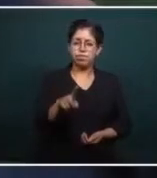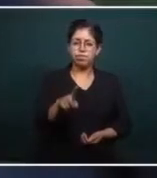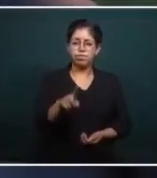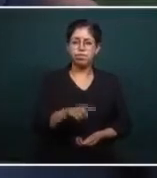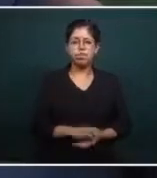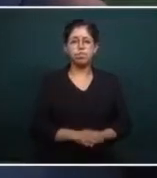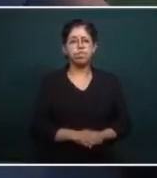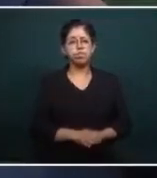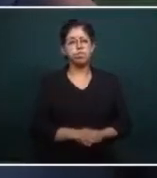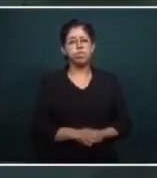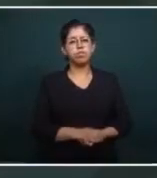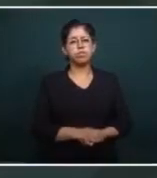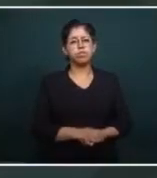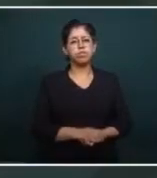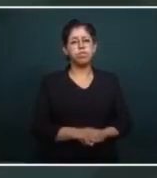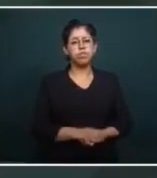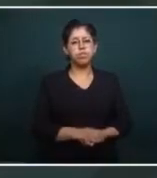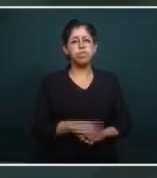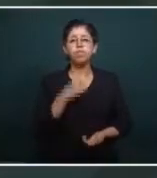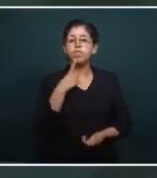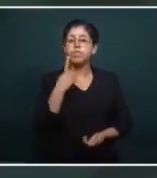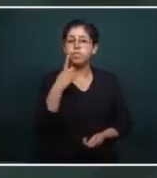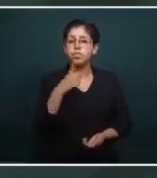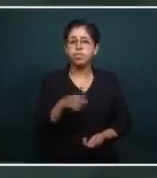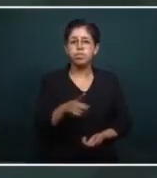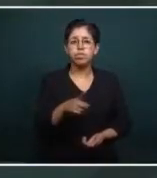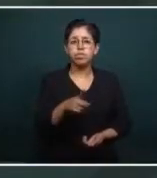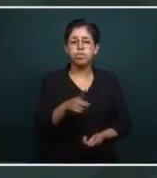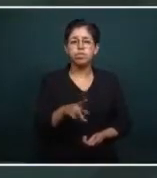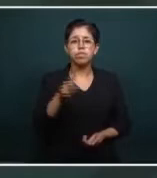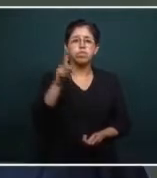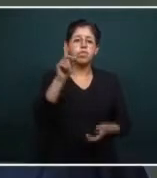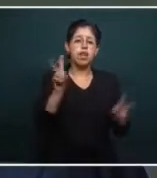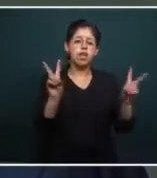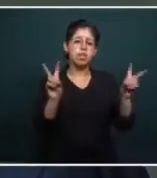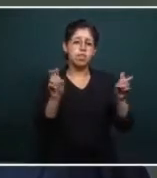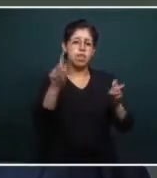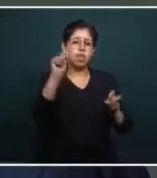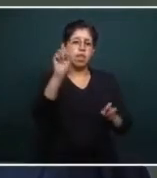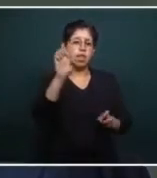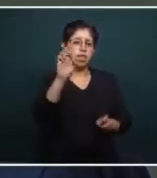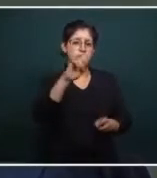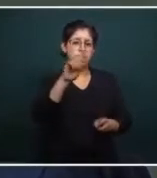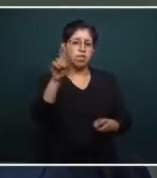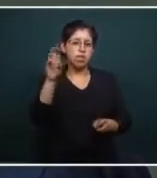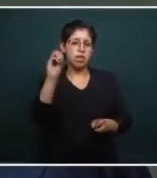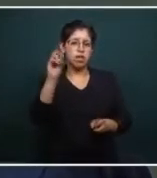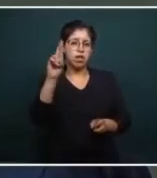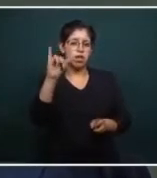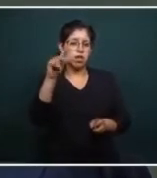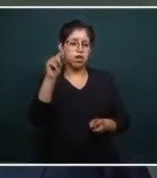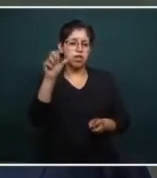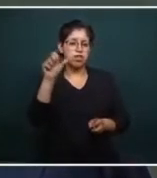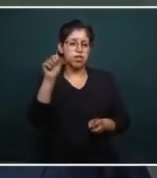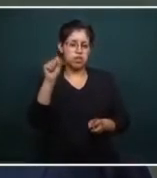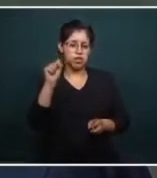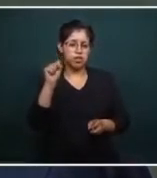that accusation prácticas regarding terroristas terrorist practices al